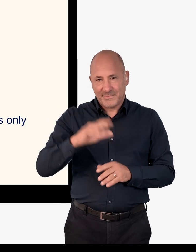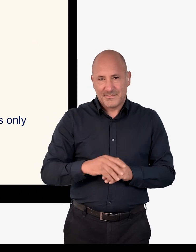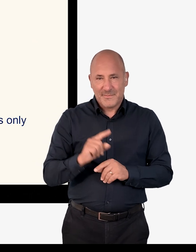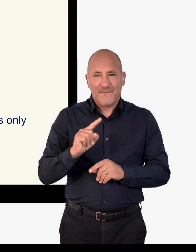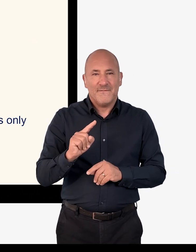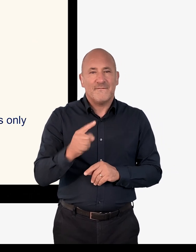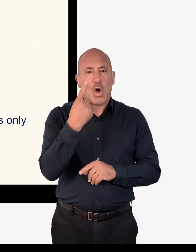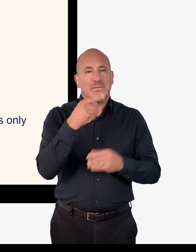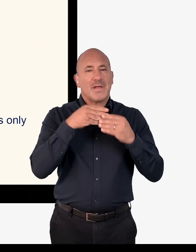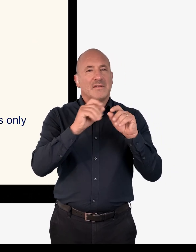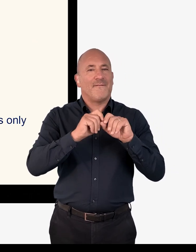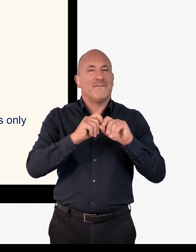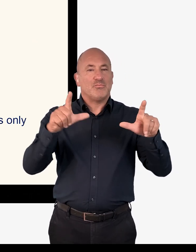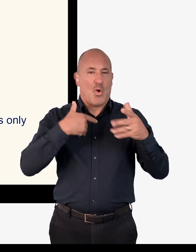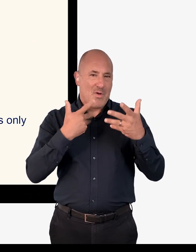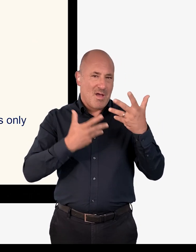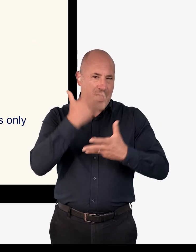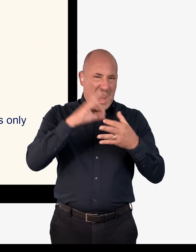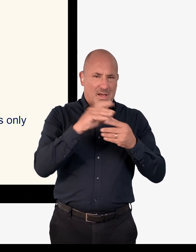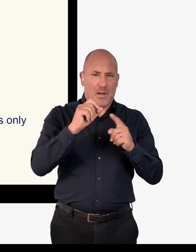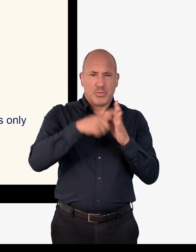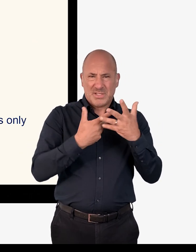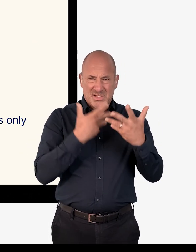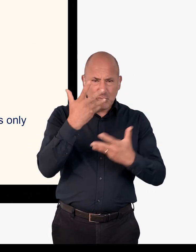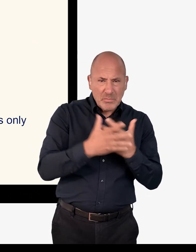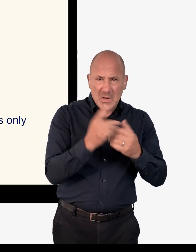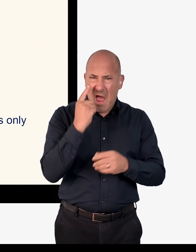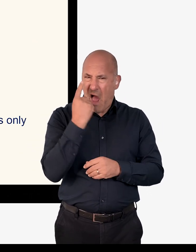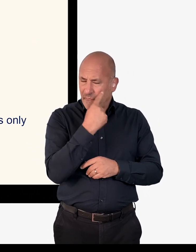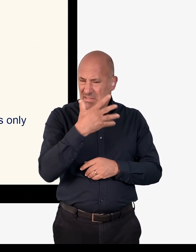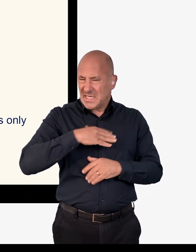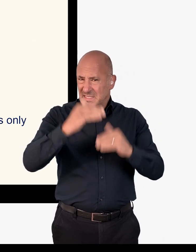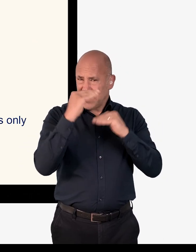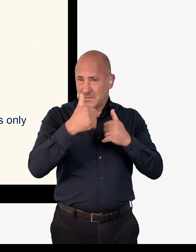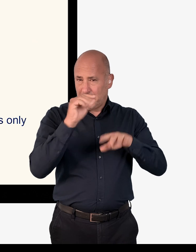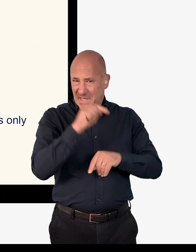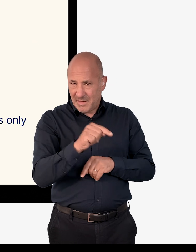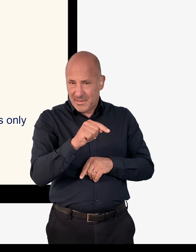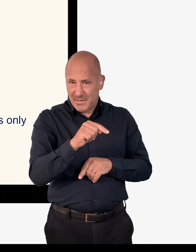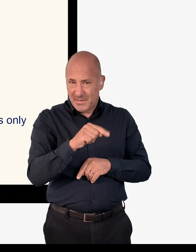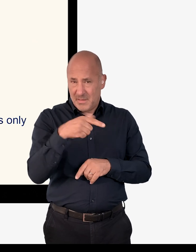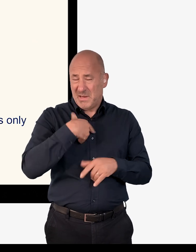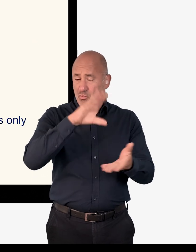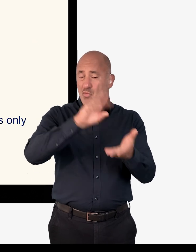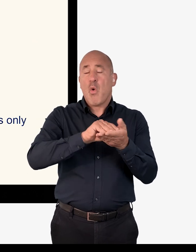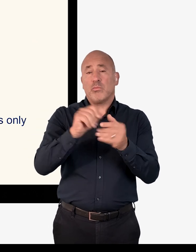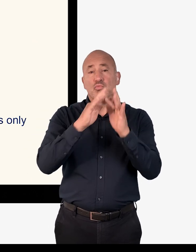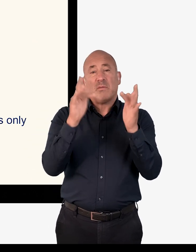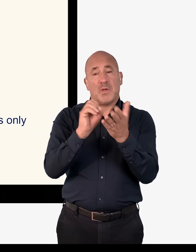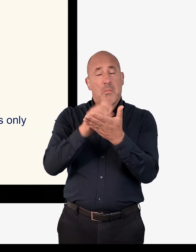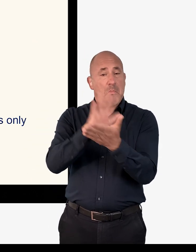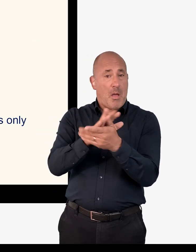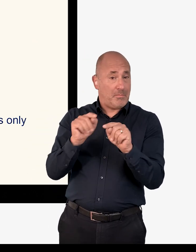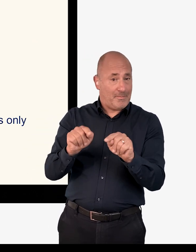provide detail in the first guidance video about the project description and evidencing need sections. The recording is on